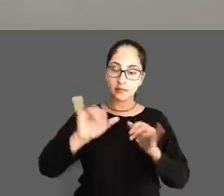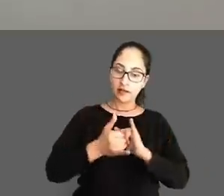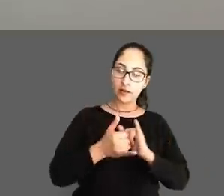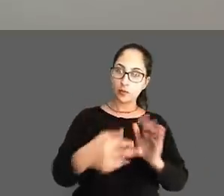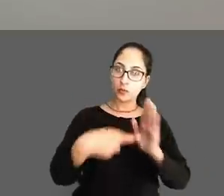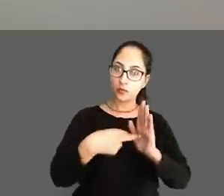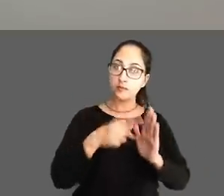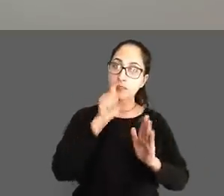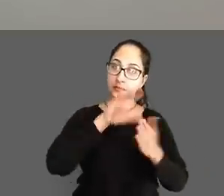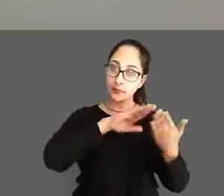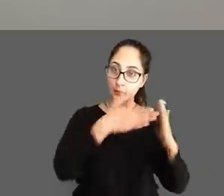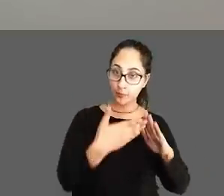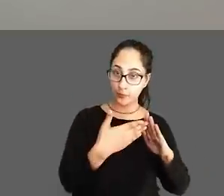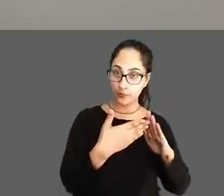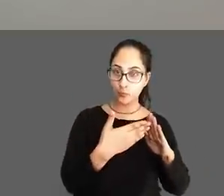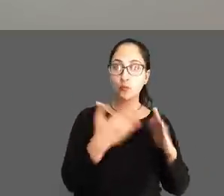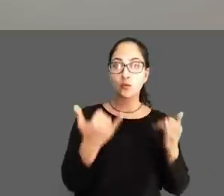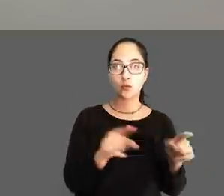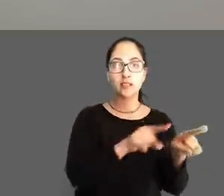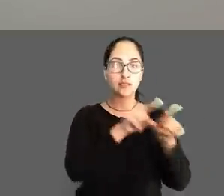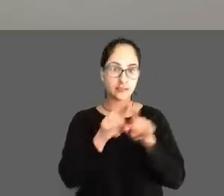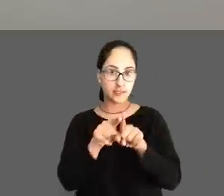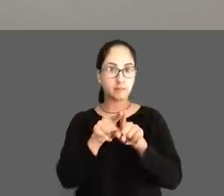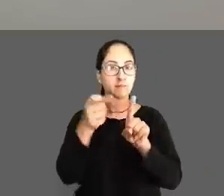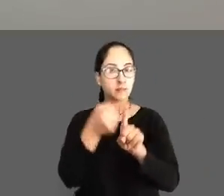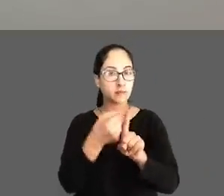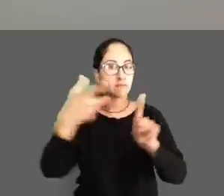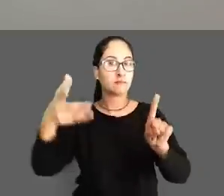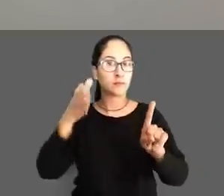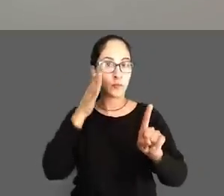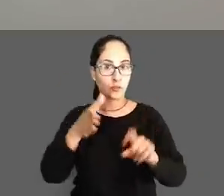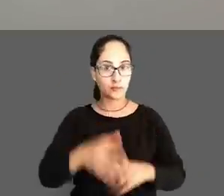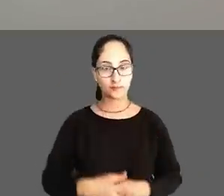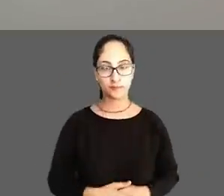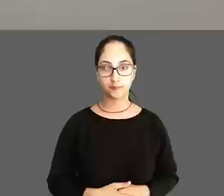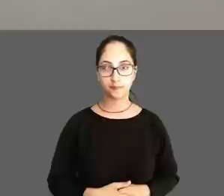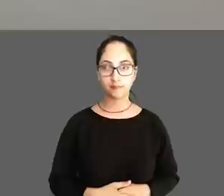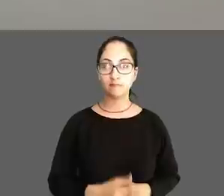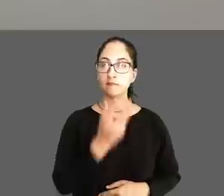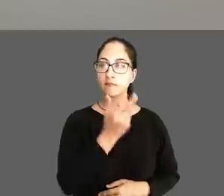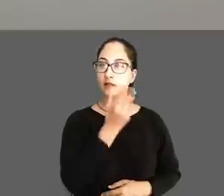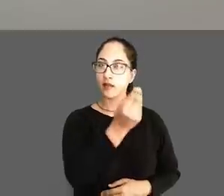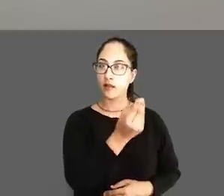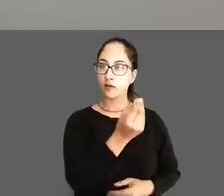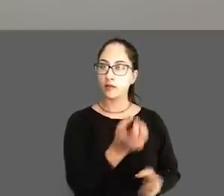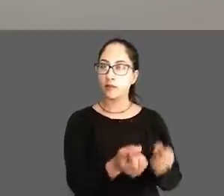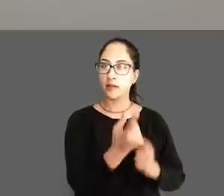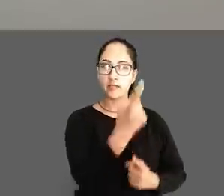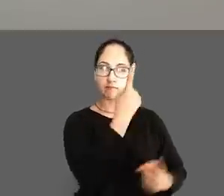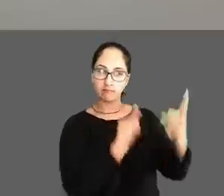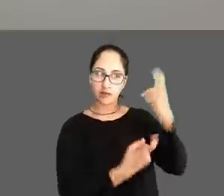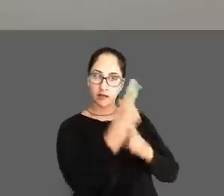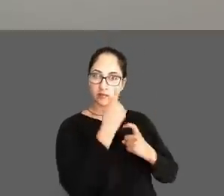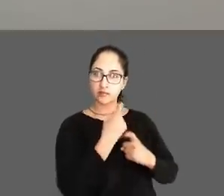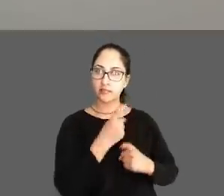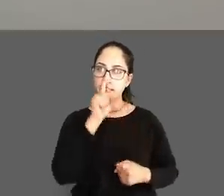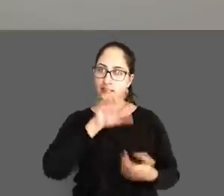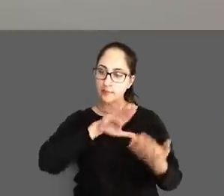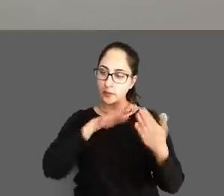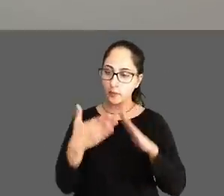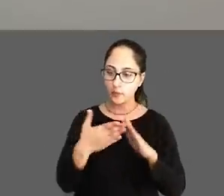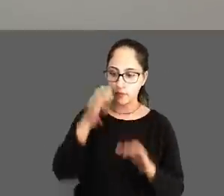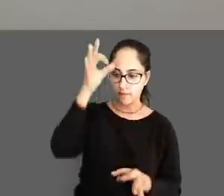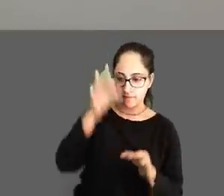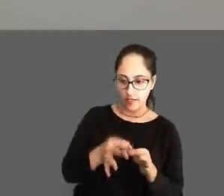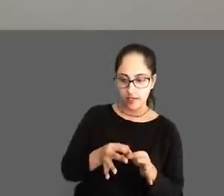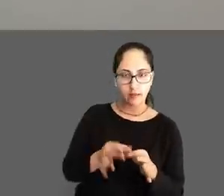carries on in the same theme. Many of us are asked questions about the faith in the community and may struggle to find the